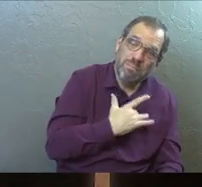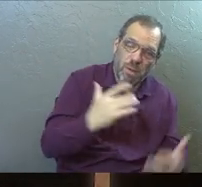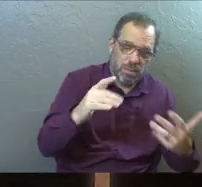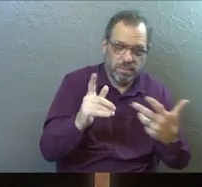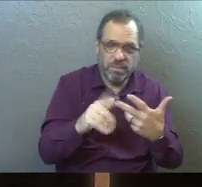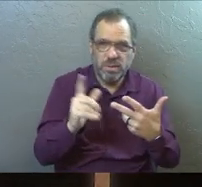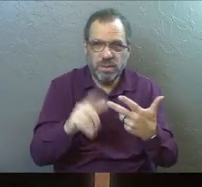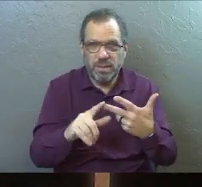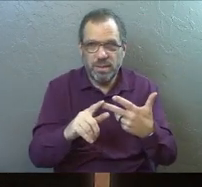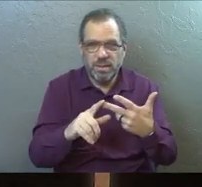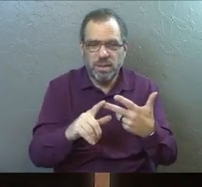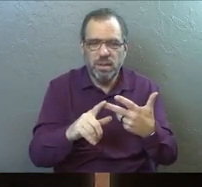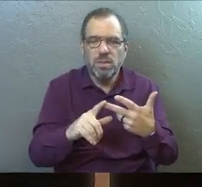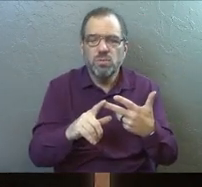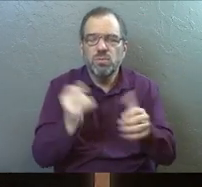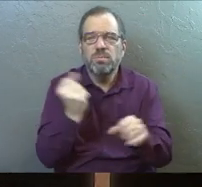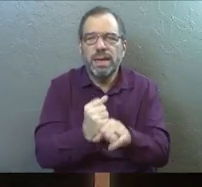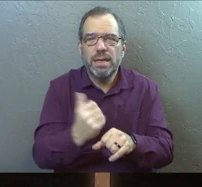Next is to sharpen your know.